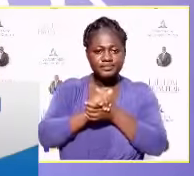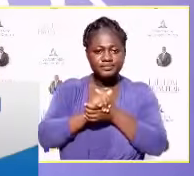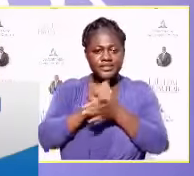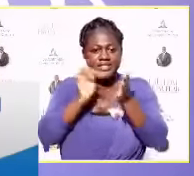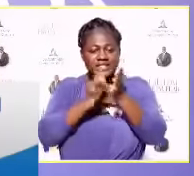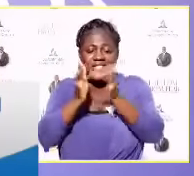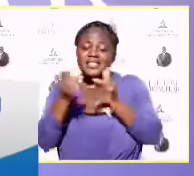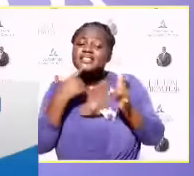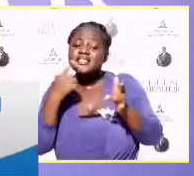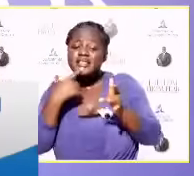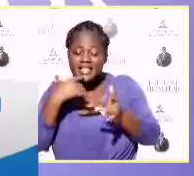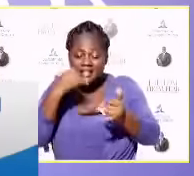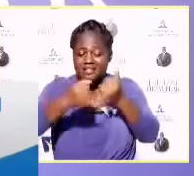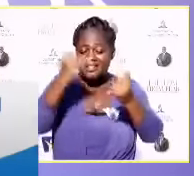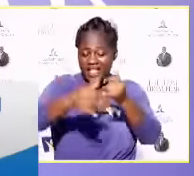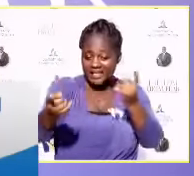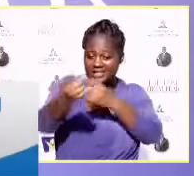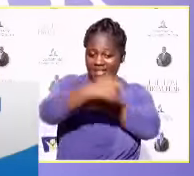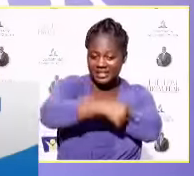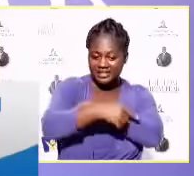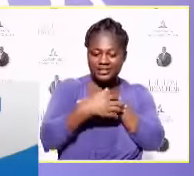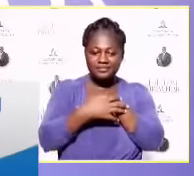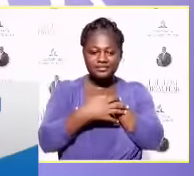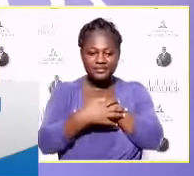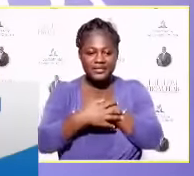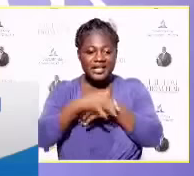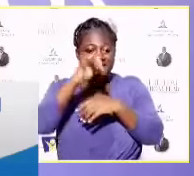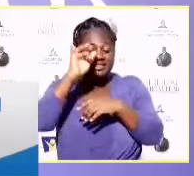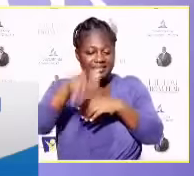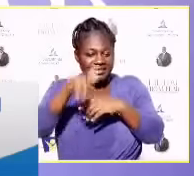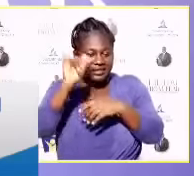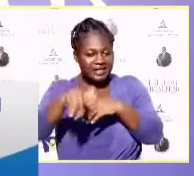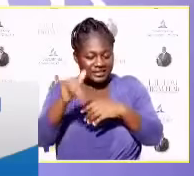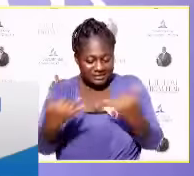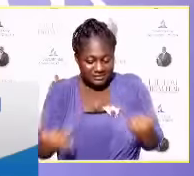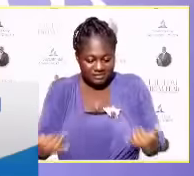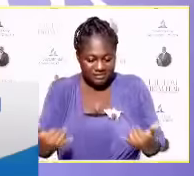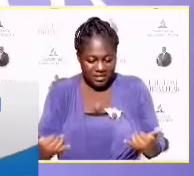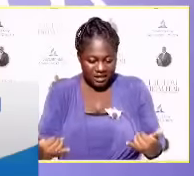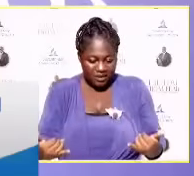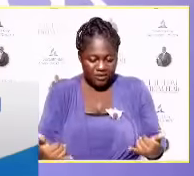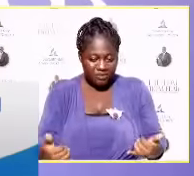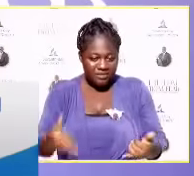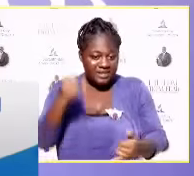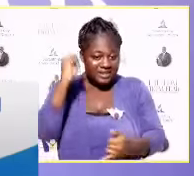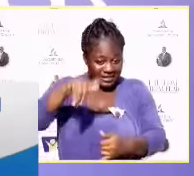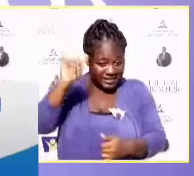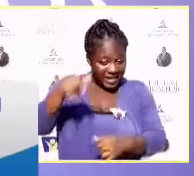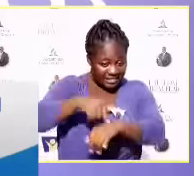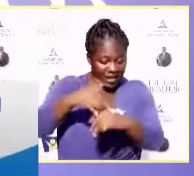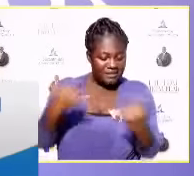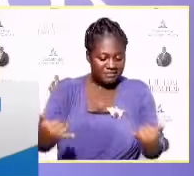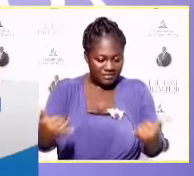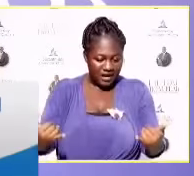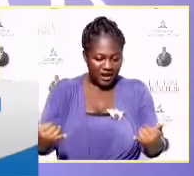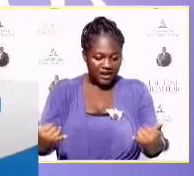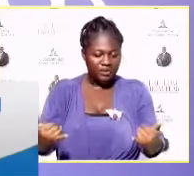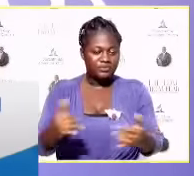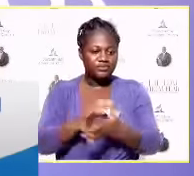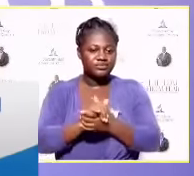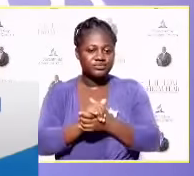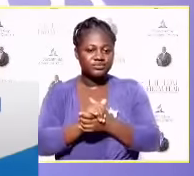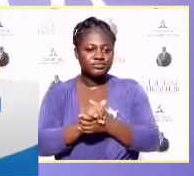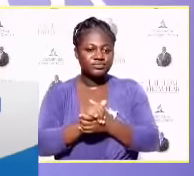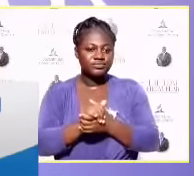That in the last days, that's now. What's our subject? Then. And